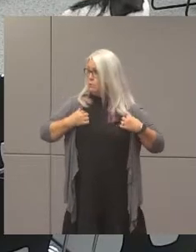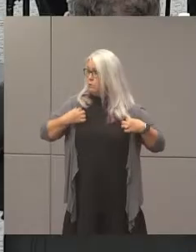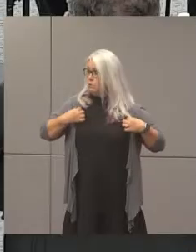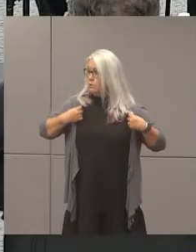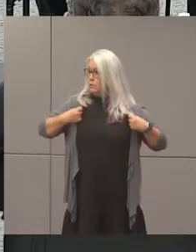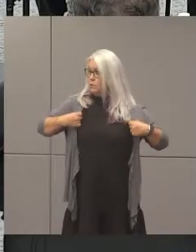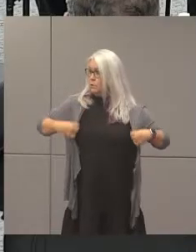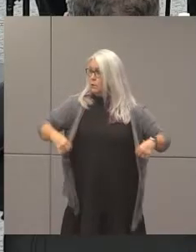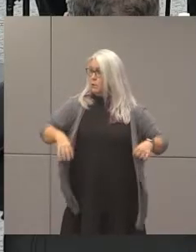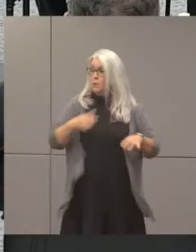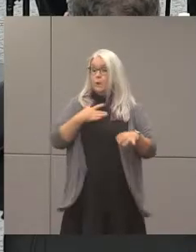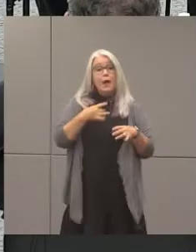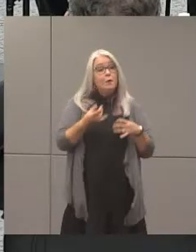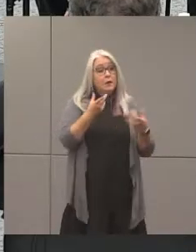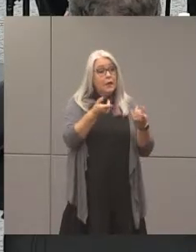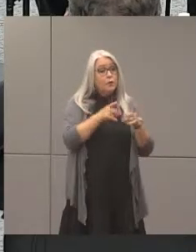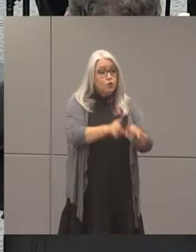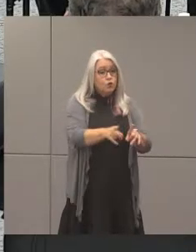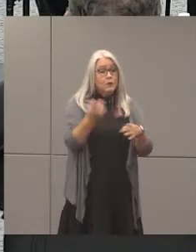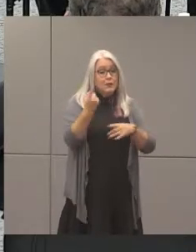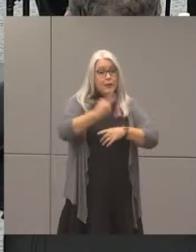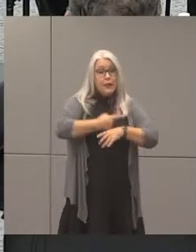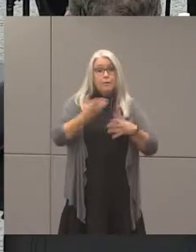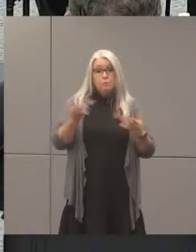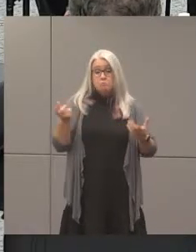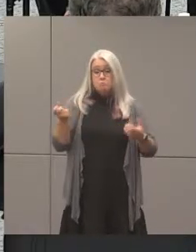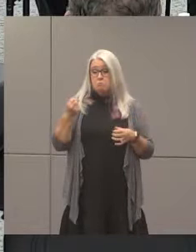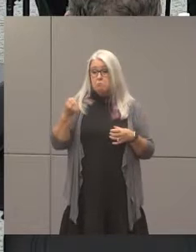Do it during the day. During the day? Okay.